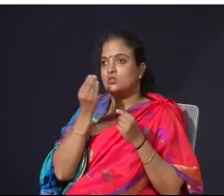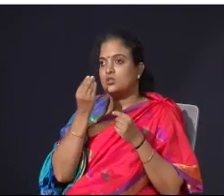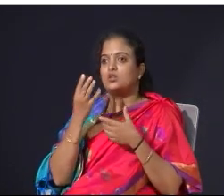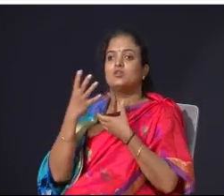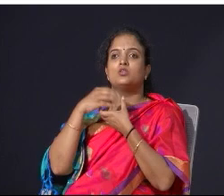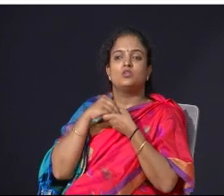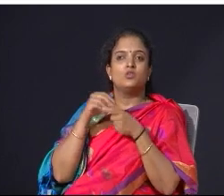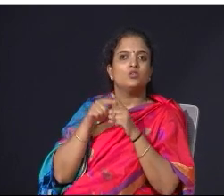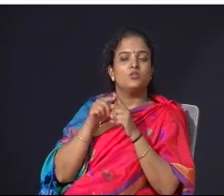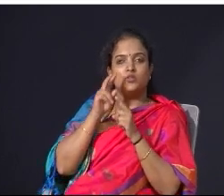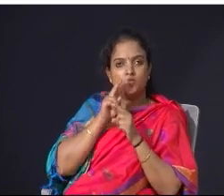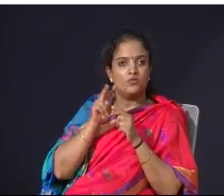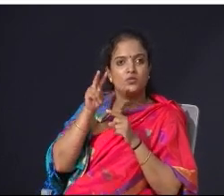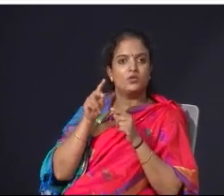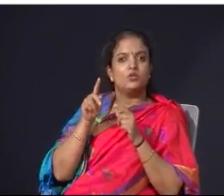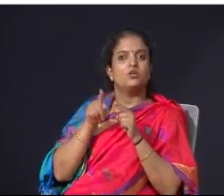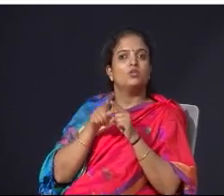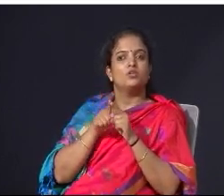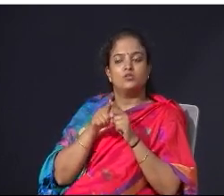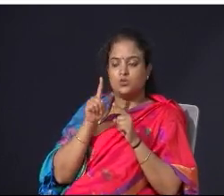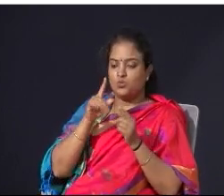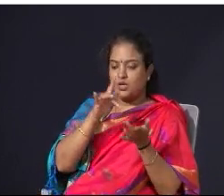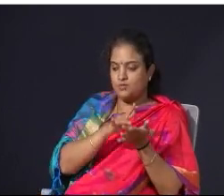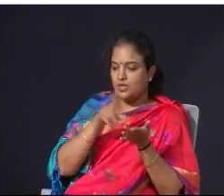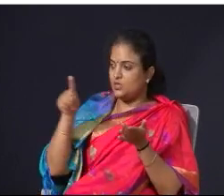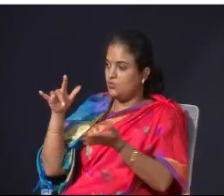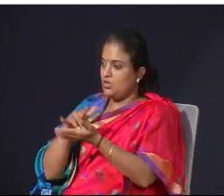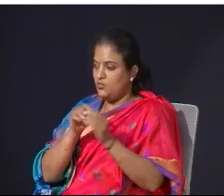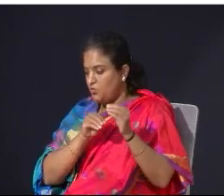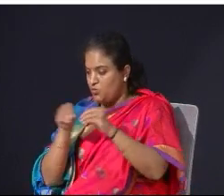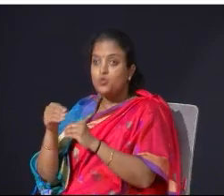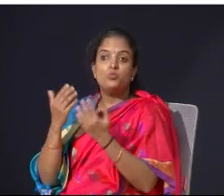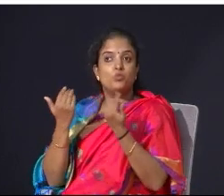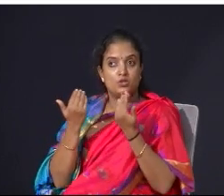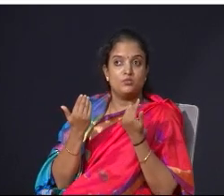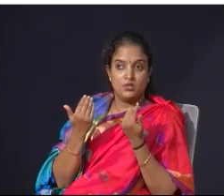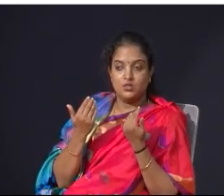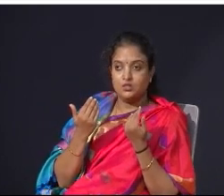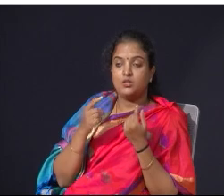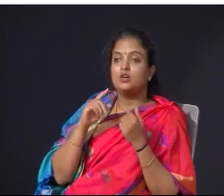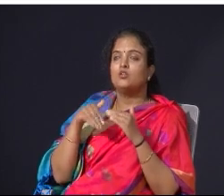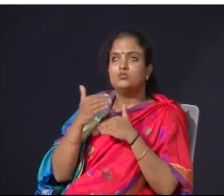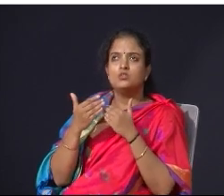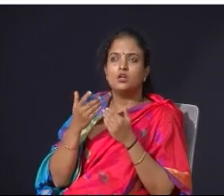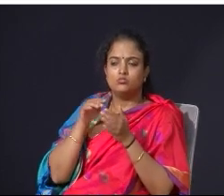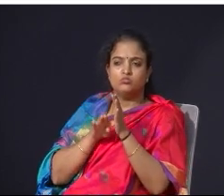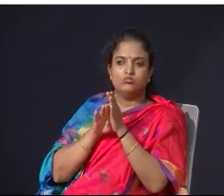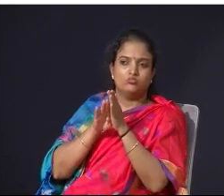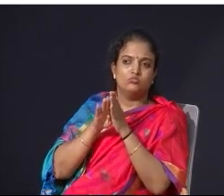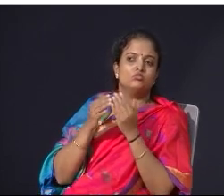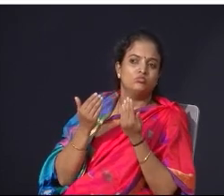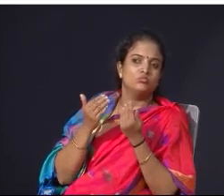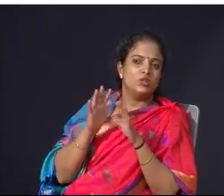their vision for mobility, to move from one place to another place. Some can use that vision, which is developed later with the vision rehabilitation